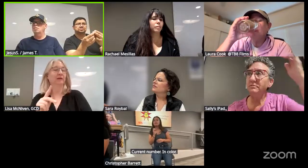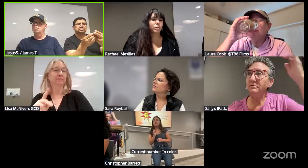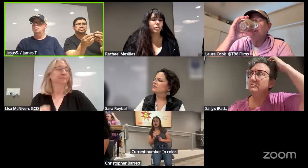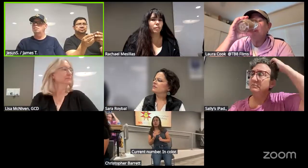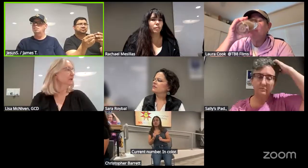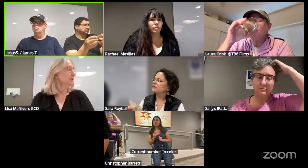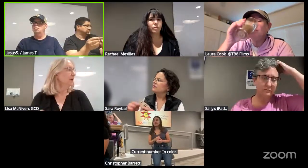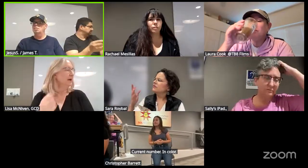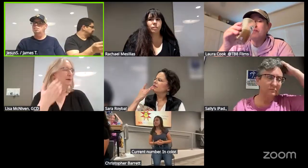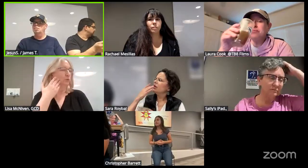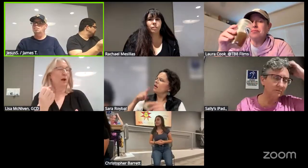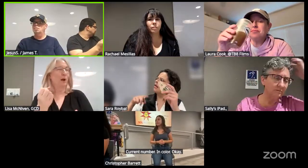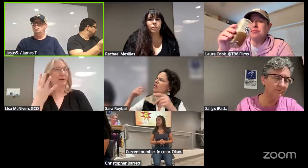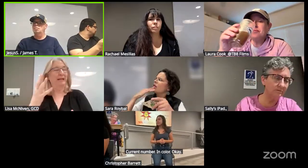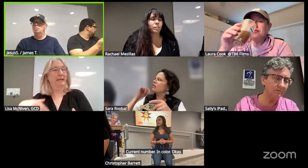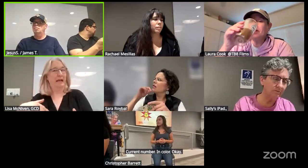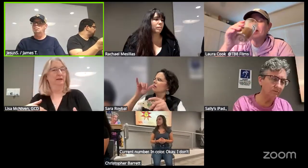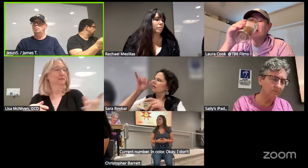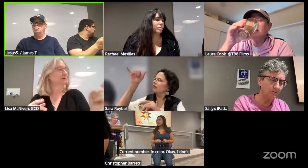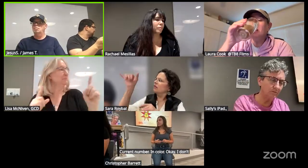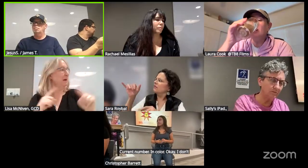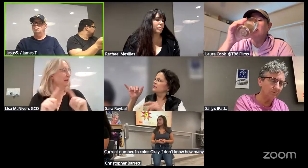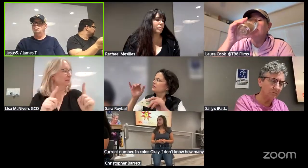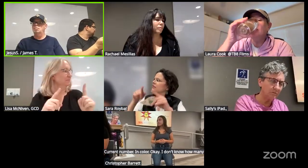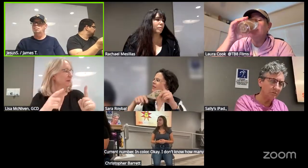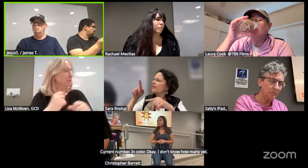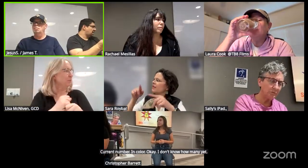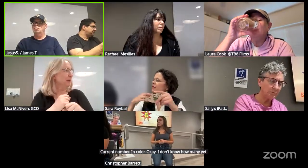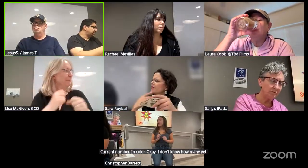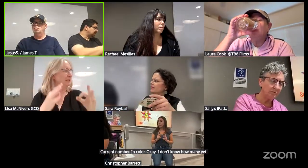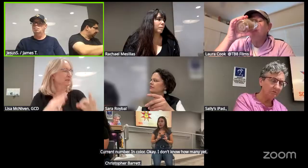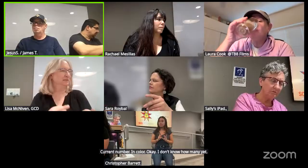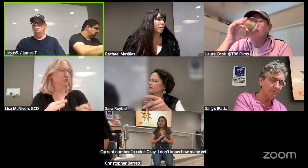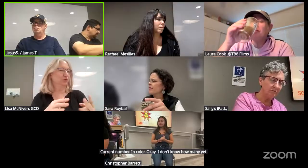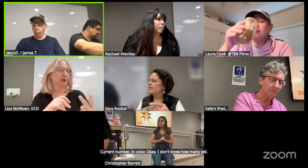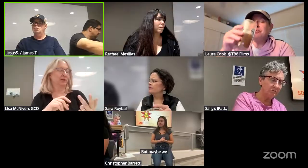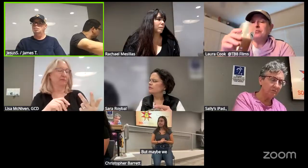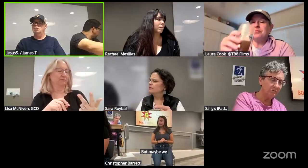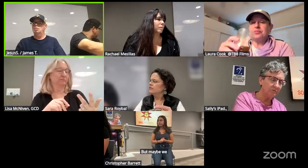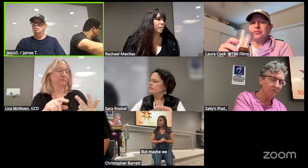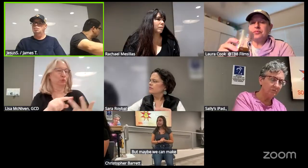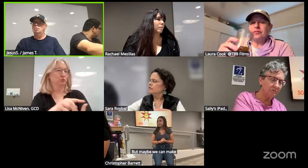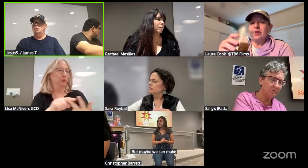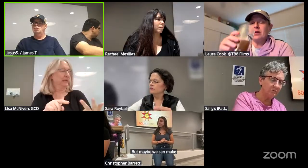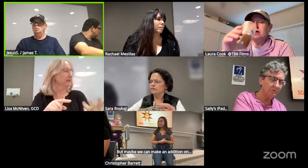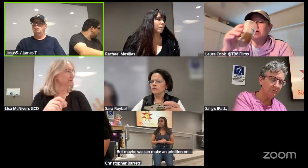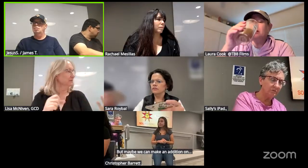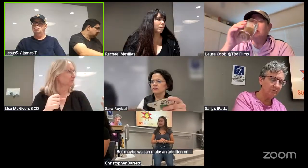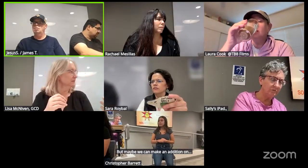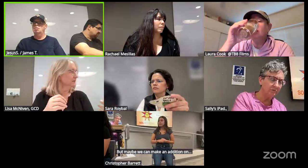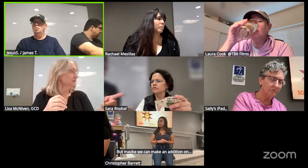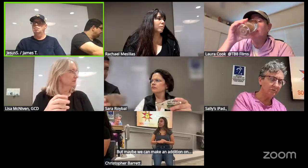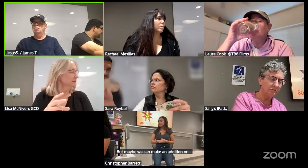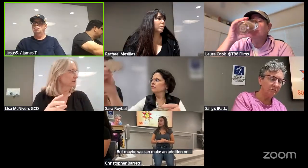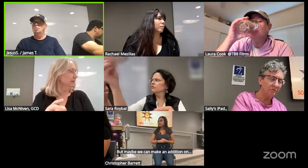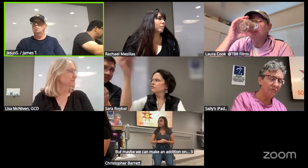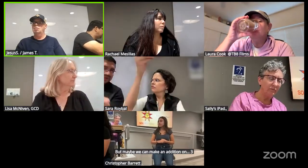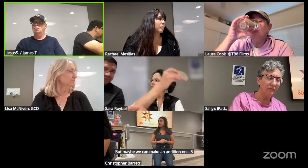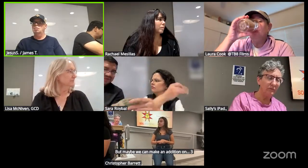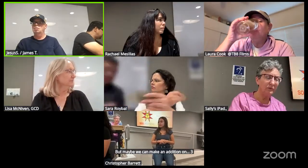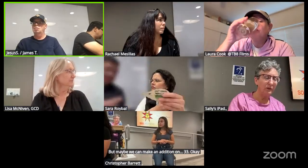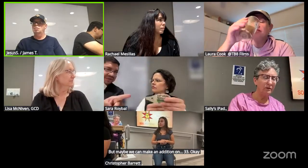Okay. I don't know how many yet, Okay. but maybe we can make a decision on those three. Okay,